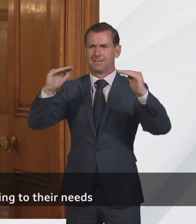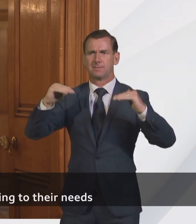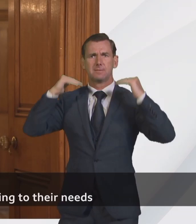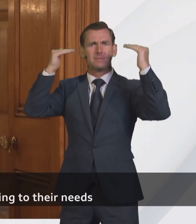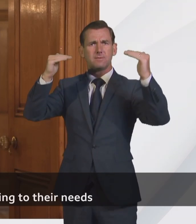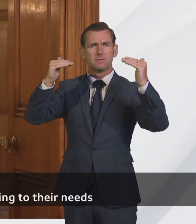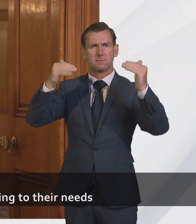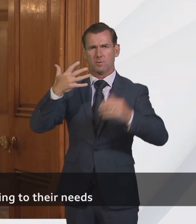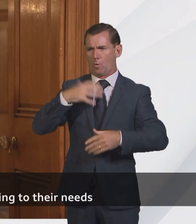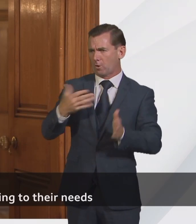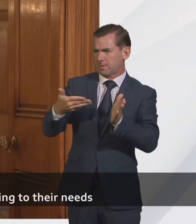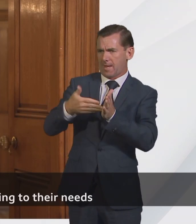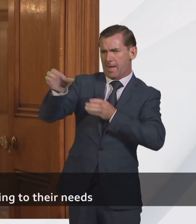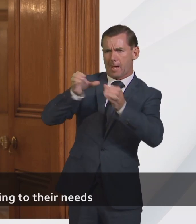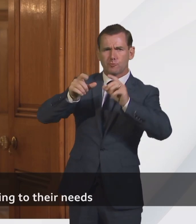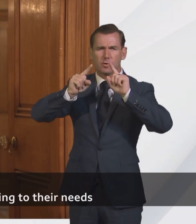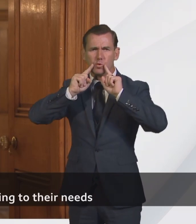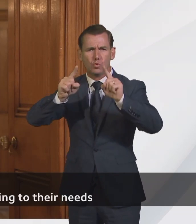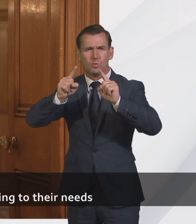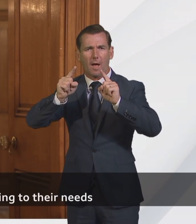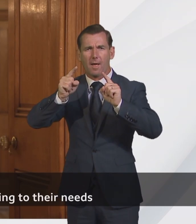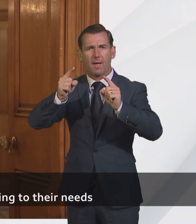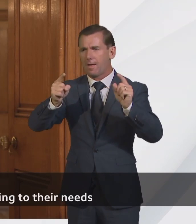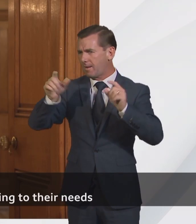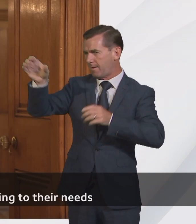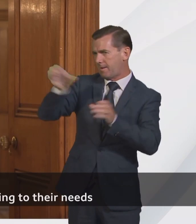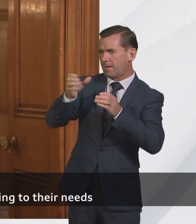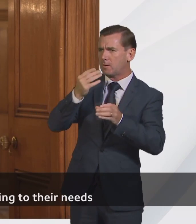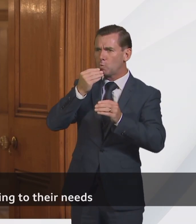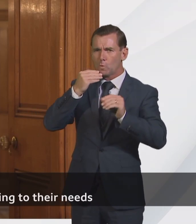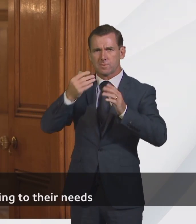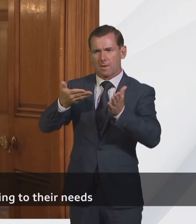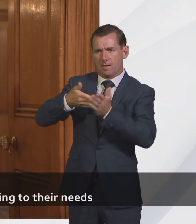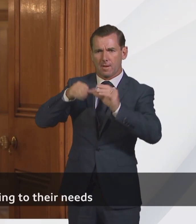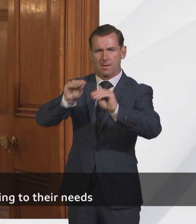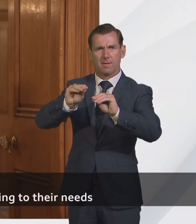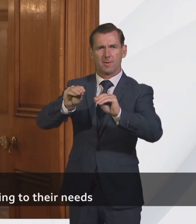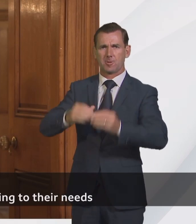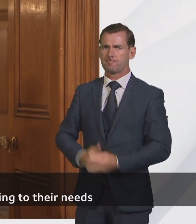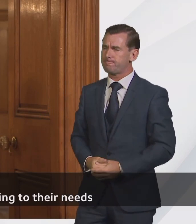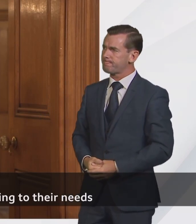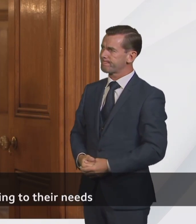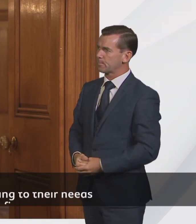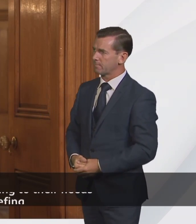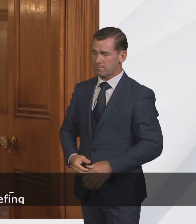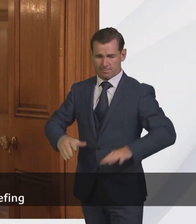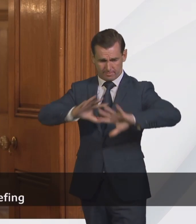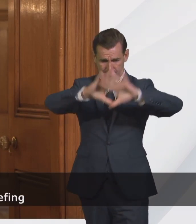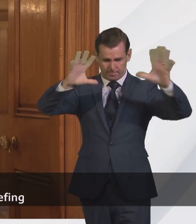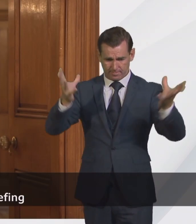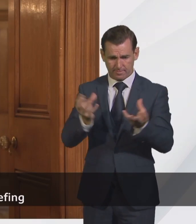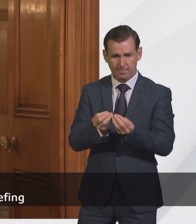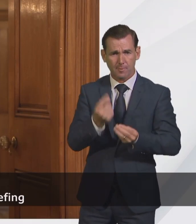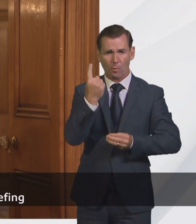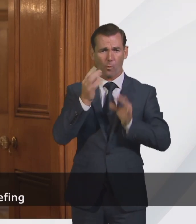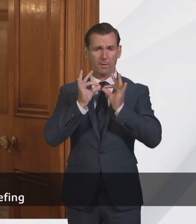of high-quality tutoring providers for all schools to use. This £1 billion package is